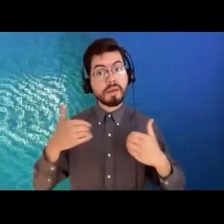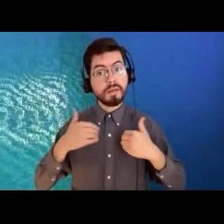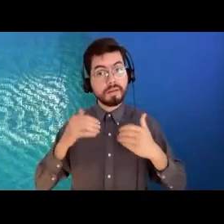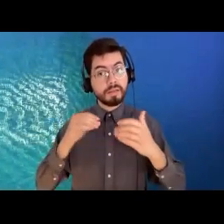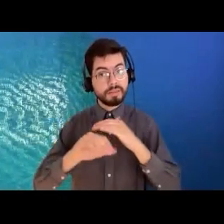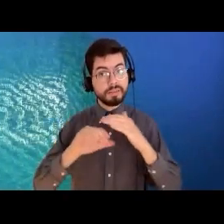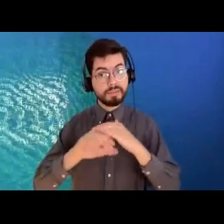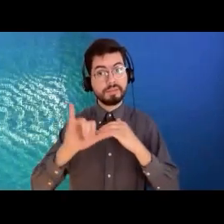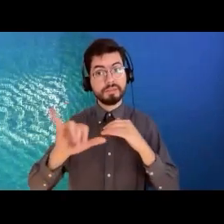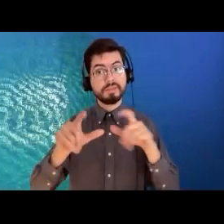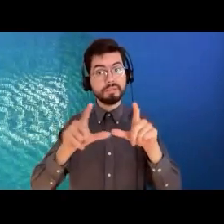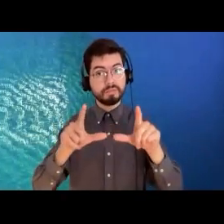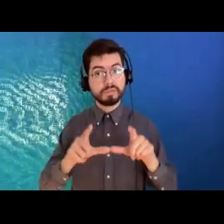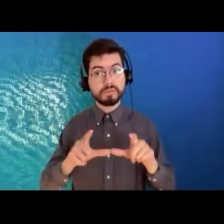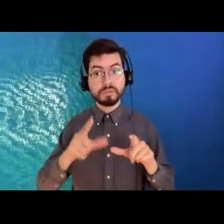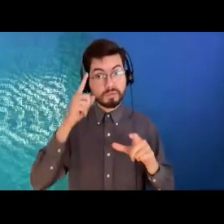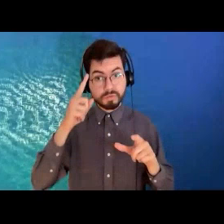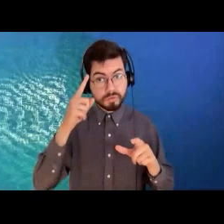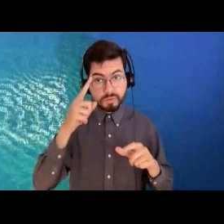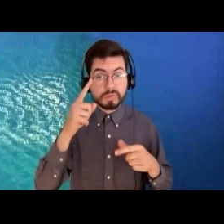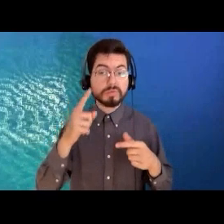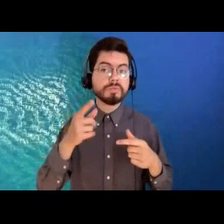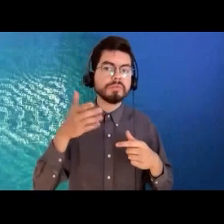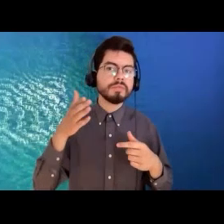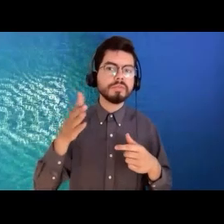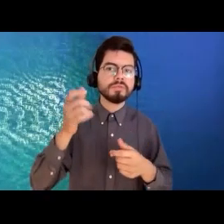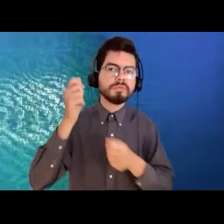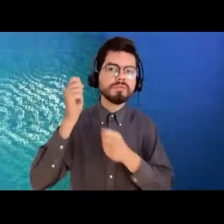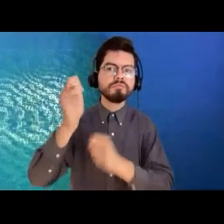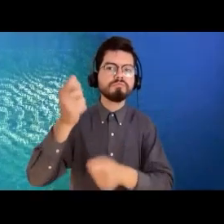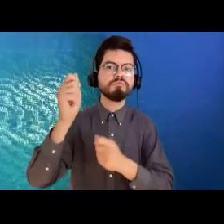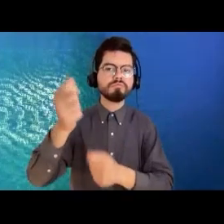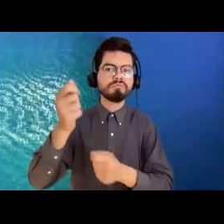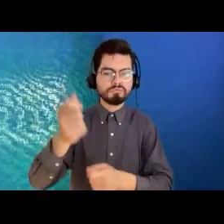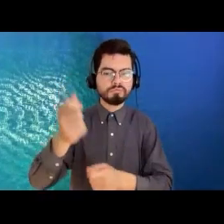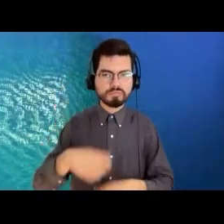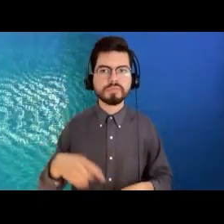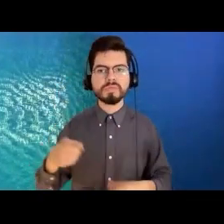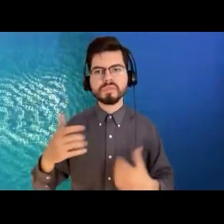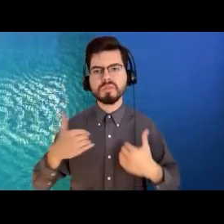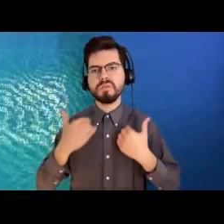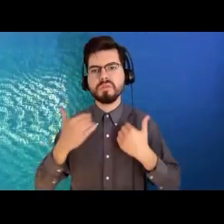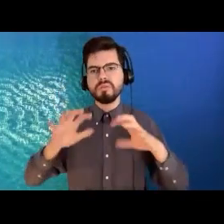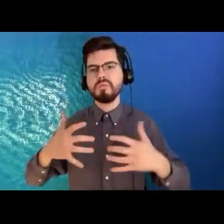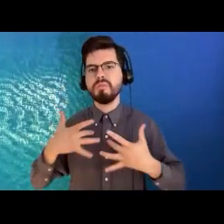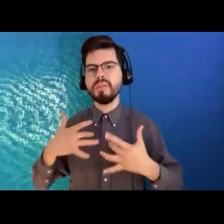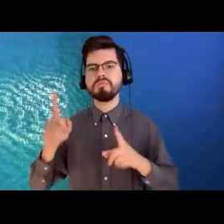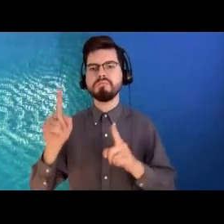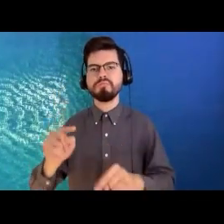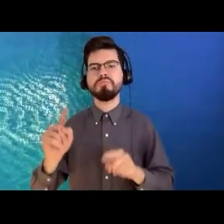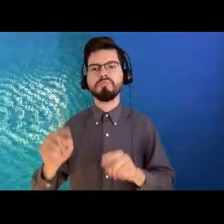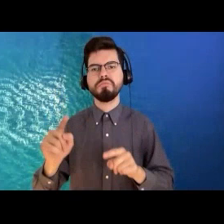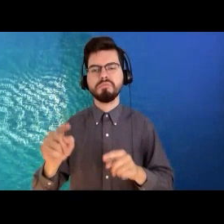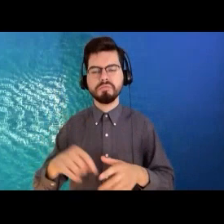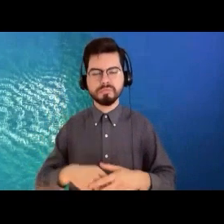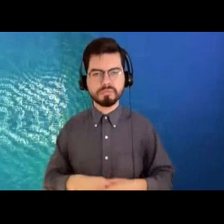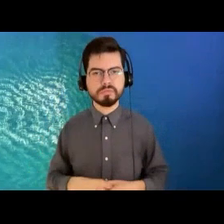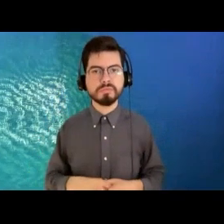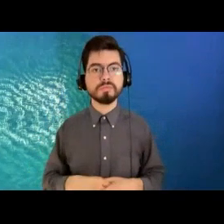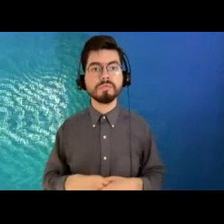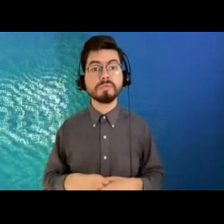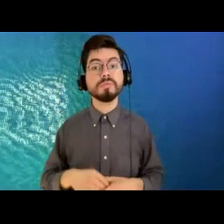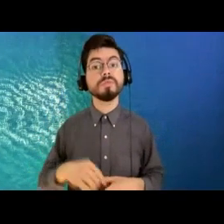location for fishing. A lot of our youth groups use that location. So that's the Yellowstone River Bridge project. 30-minute